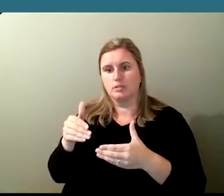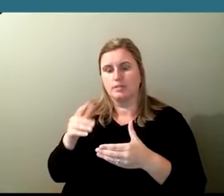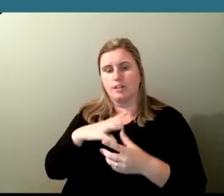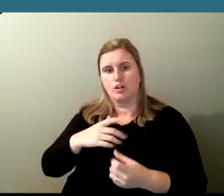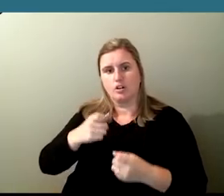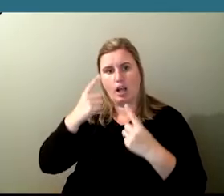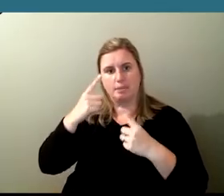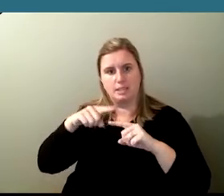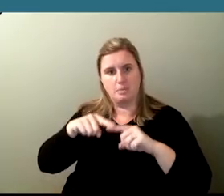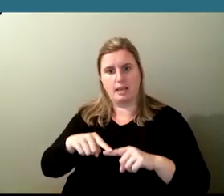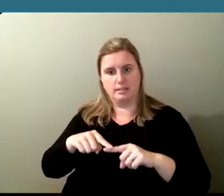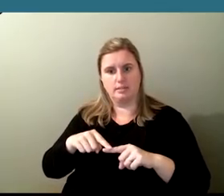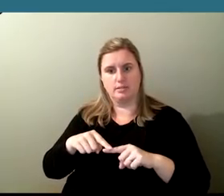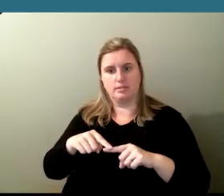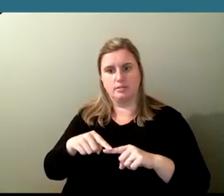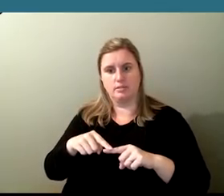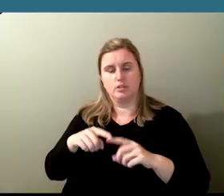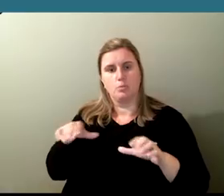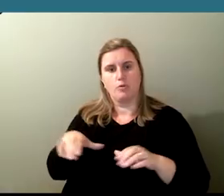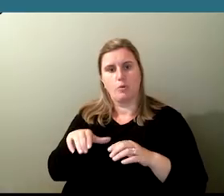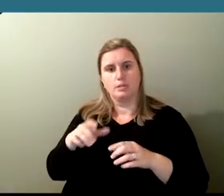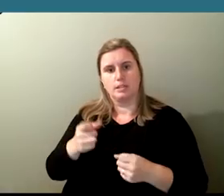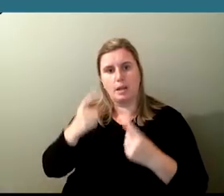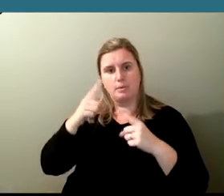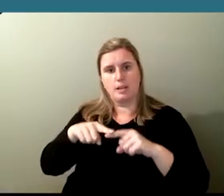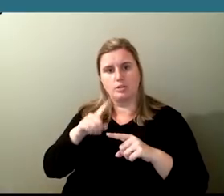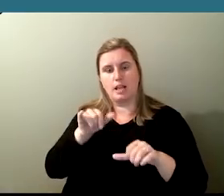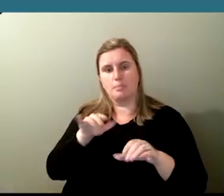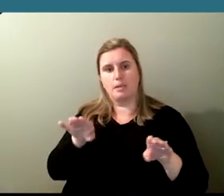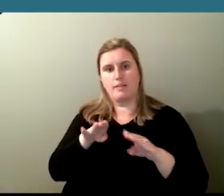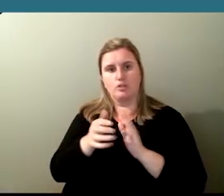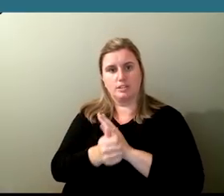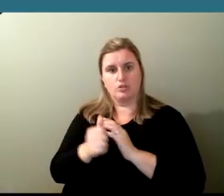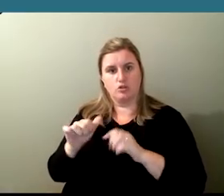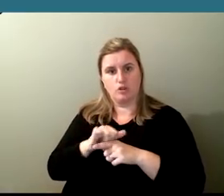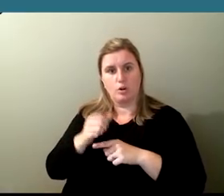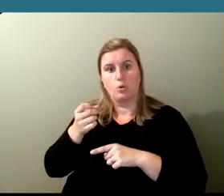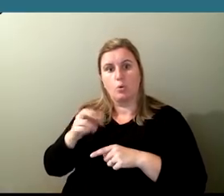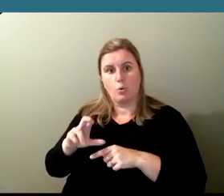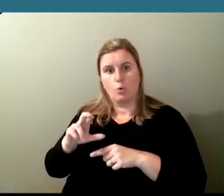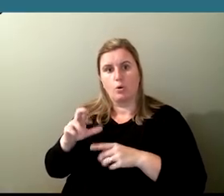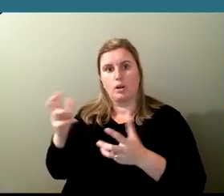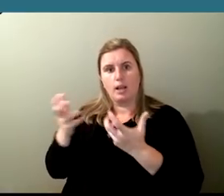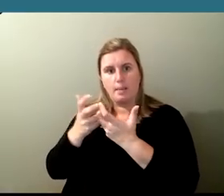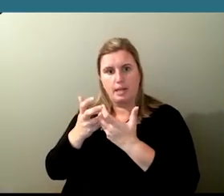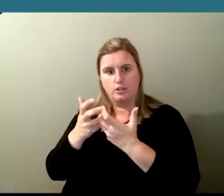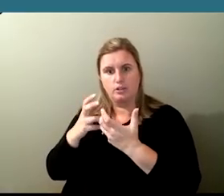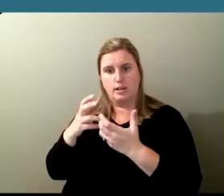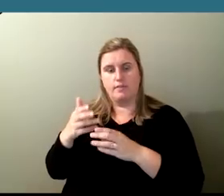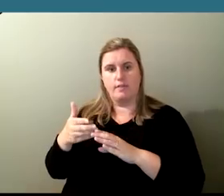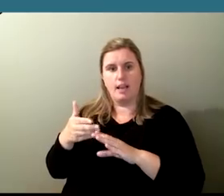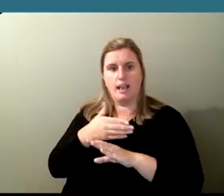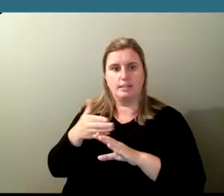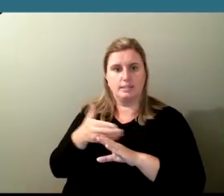competency-based, performance and competency-based, such as behavioral skills training, or combination of antecedent